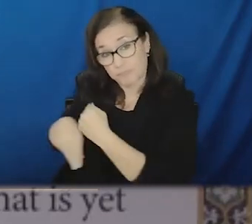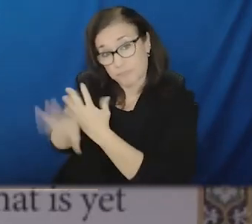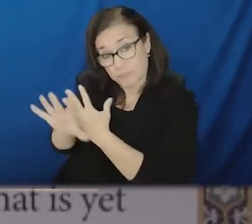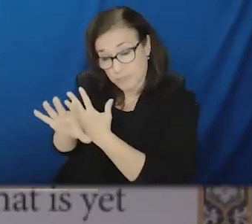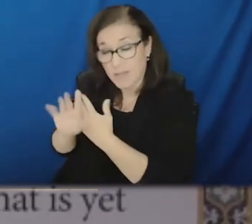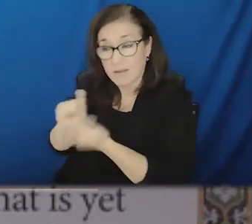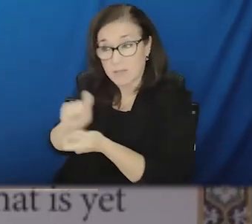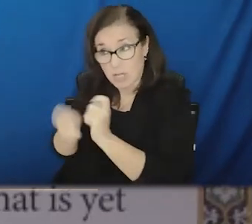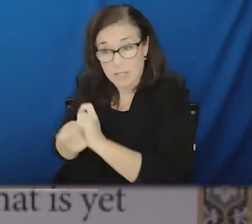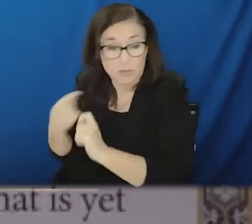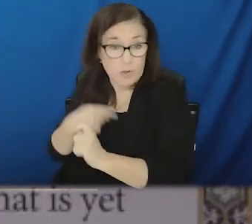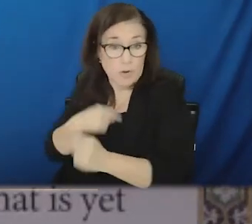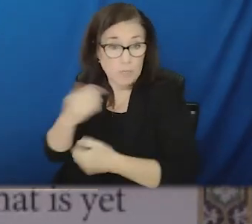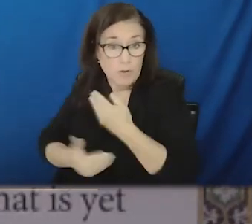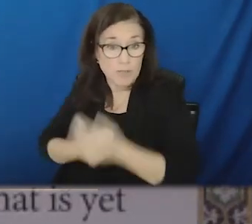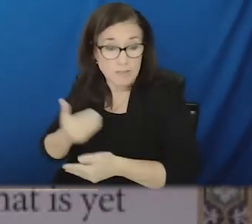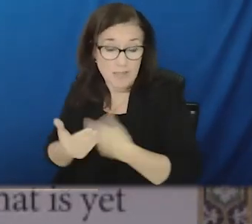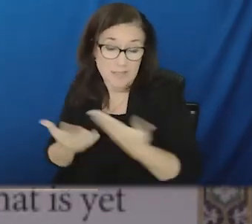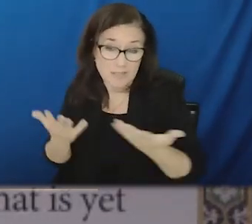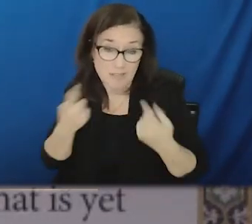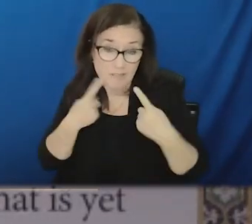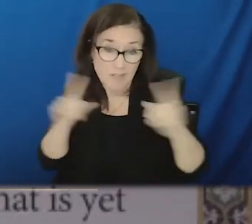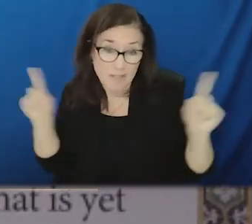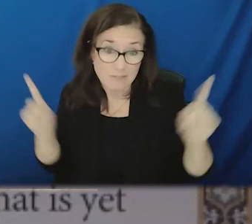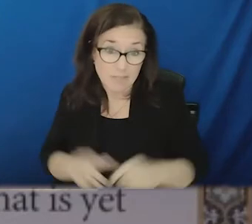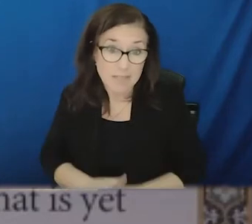quite effective in terms of making those placements.